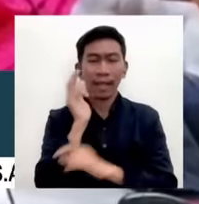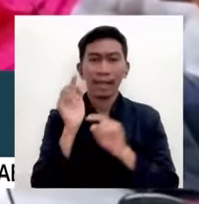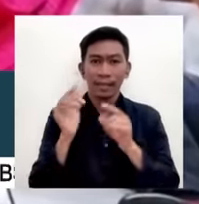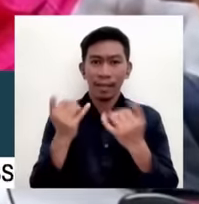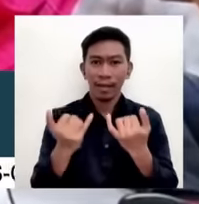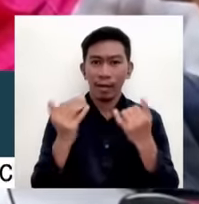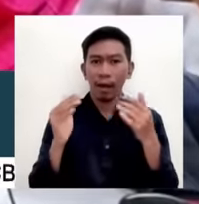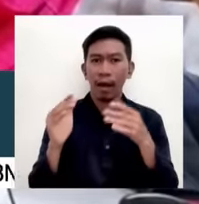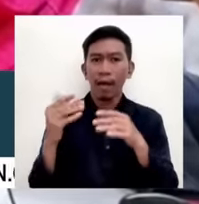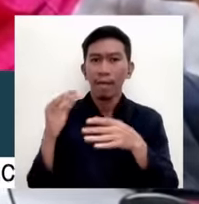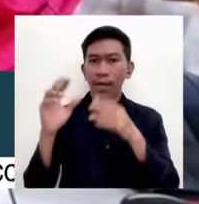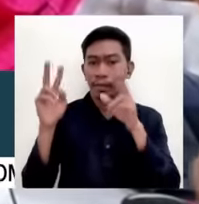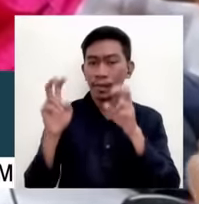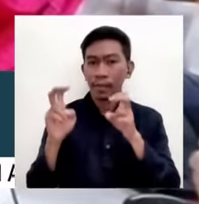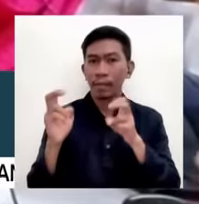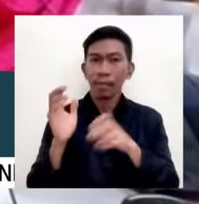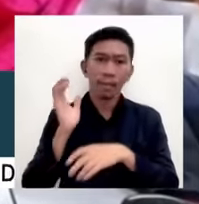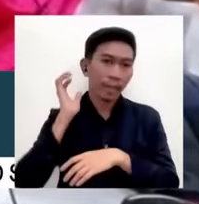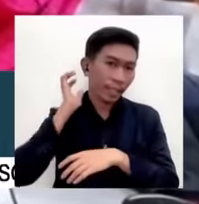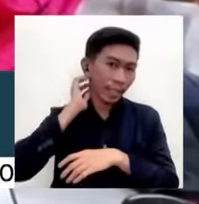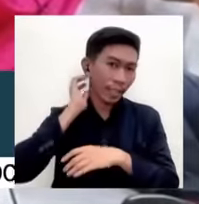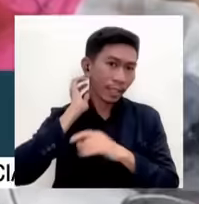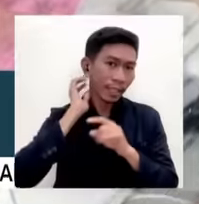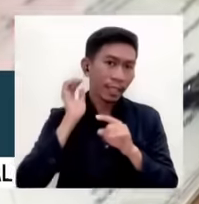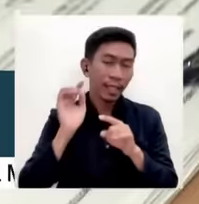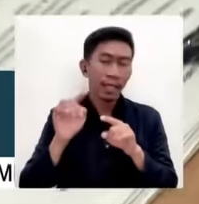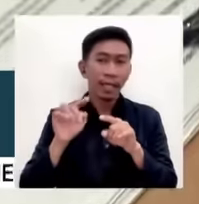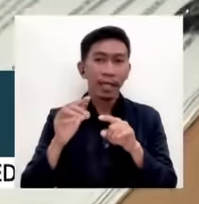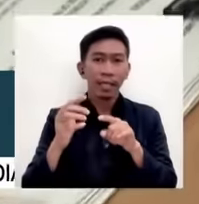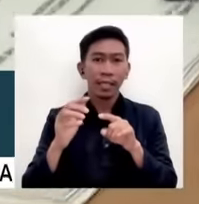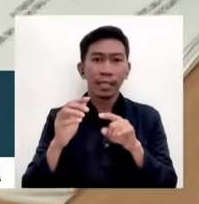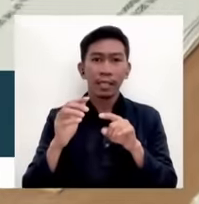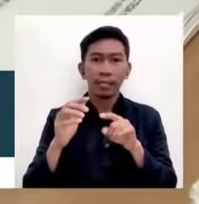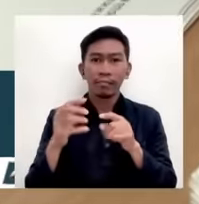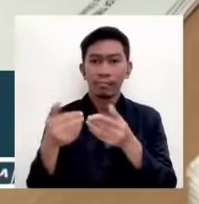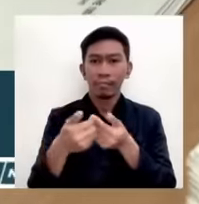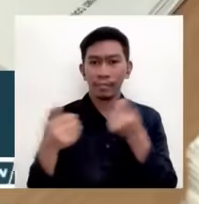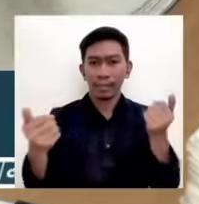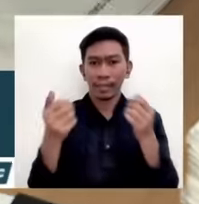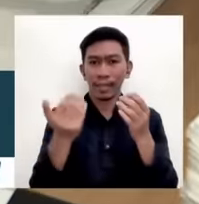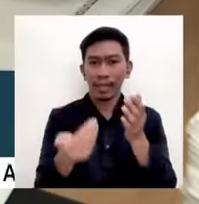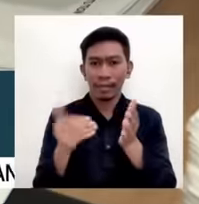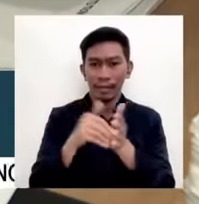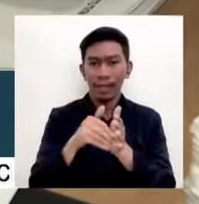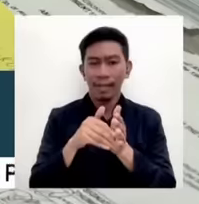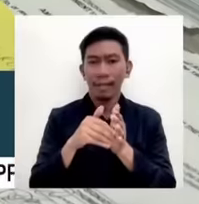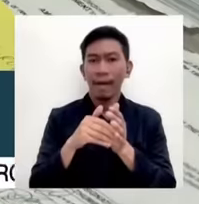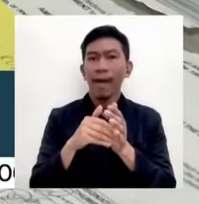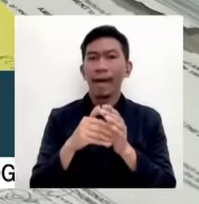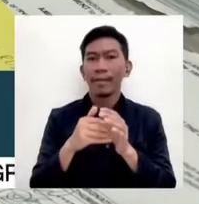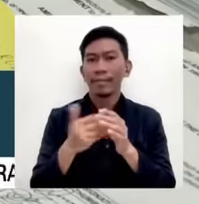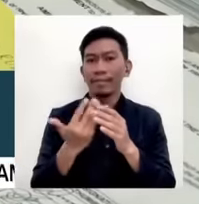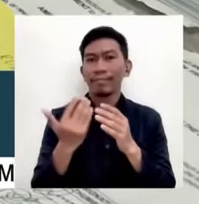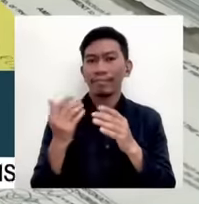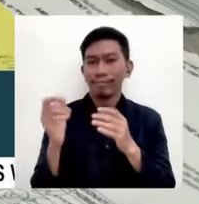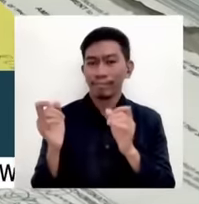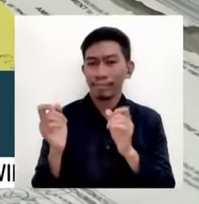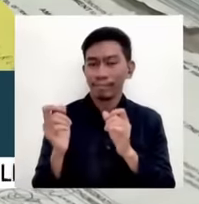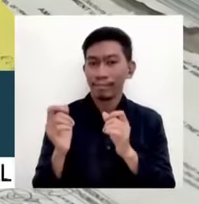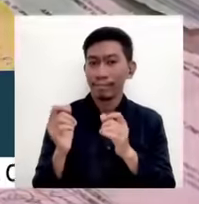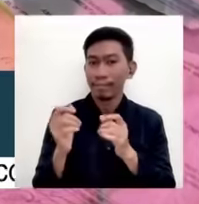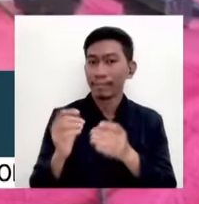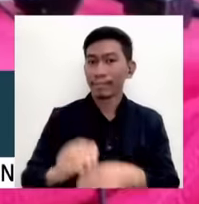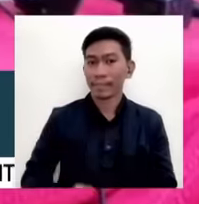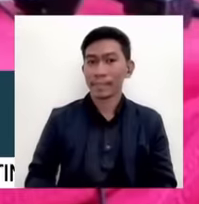Mindanao seceding from the rest of the country is being revived. After publicly opposing moves to amend the constitution through a people's